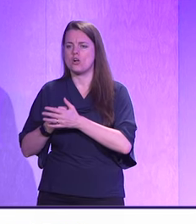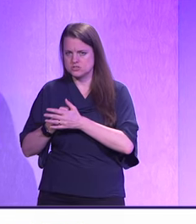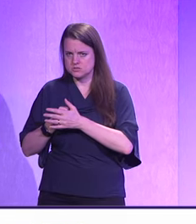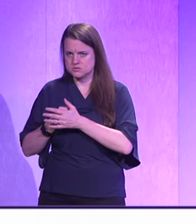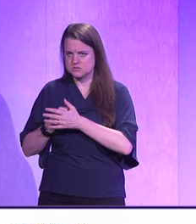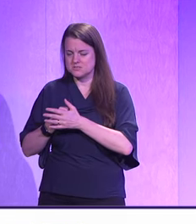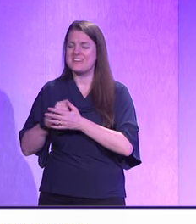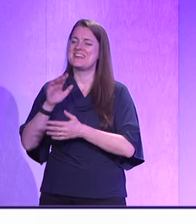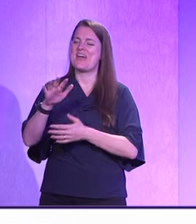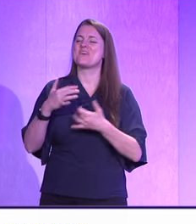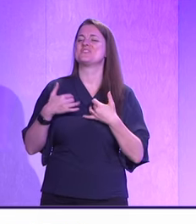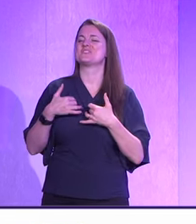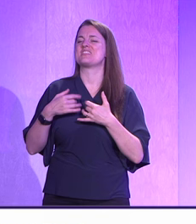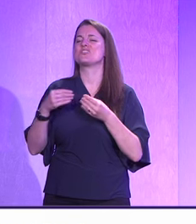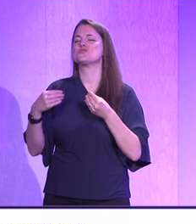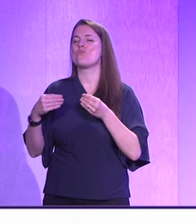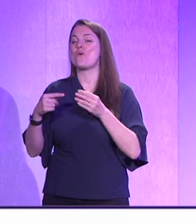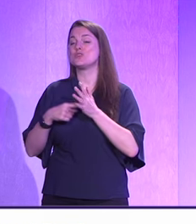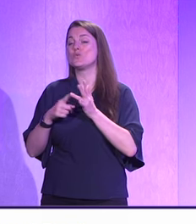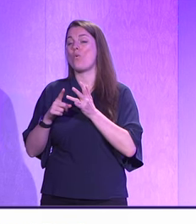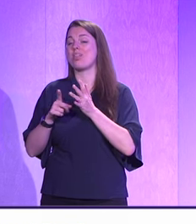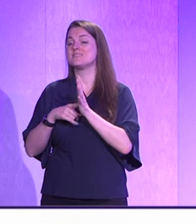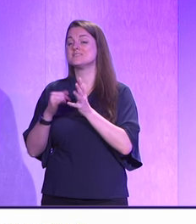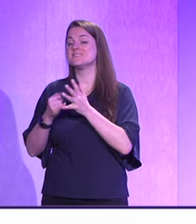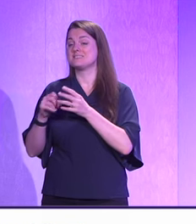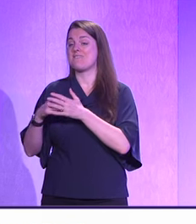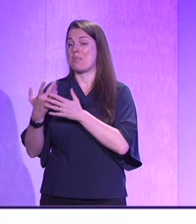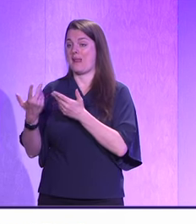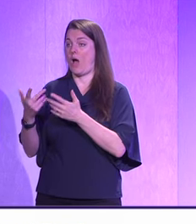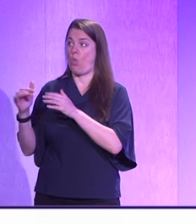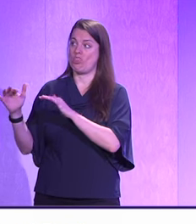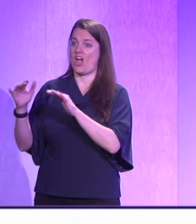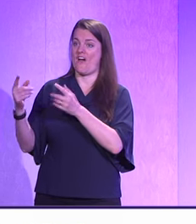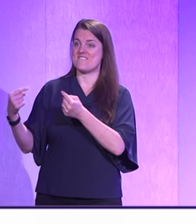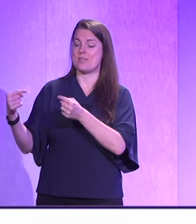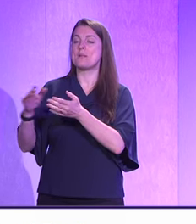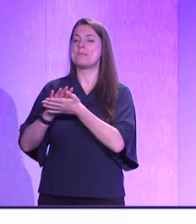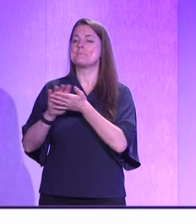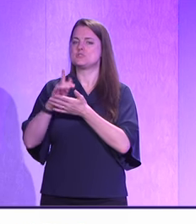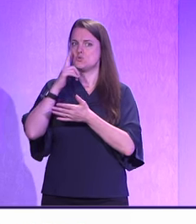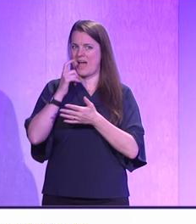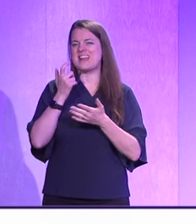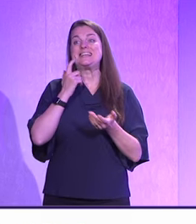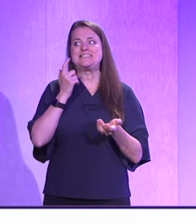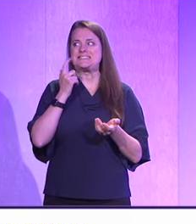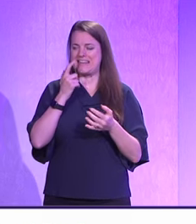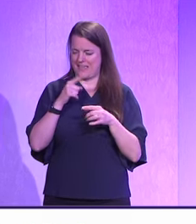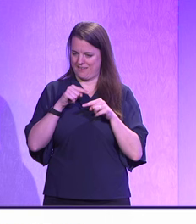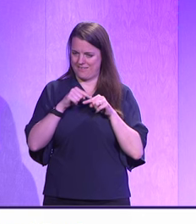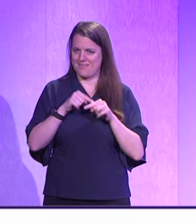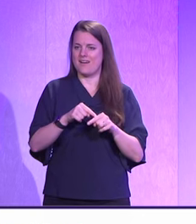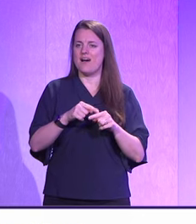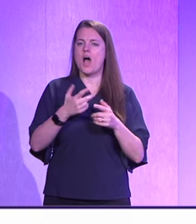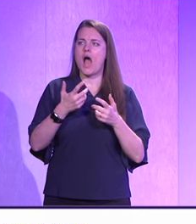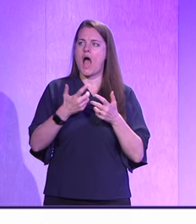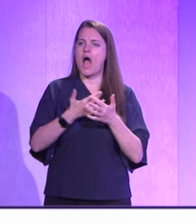now, interestingly, applications like software tools and things coming out, which actually enable people to do this really easily. So I'm blocked